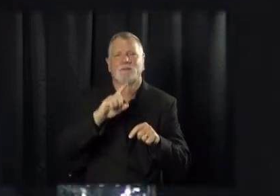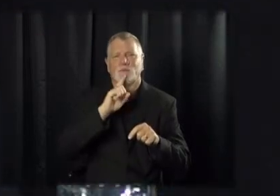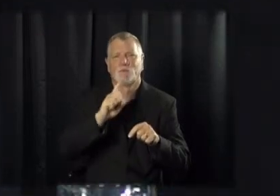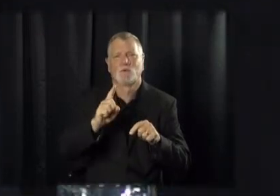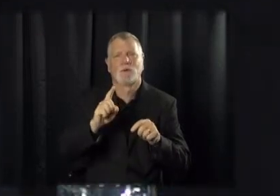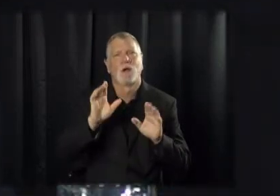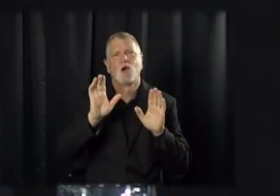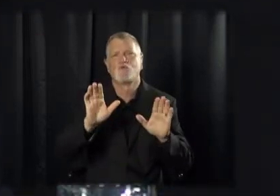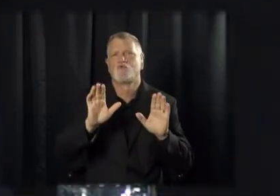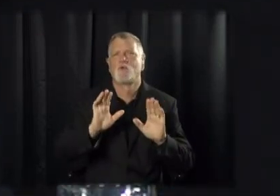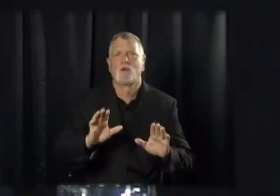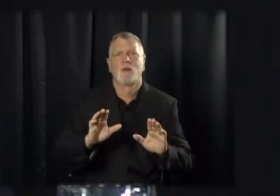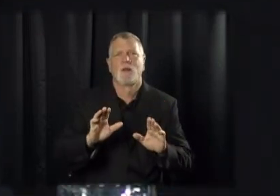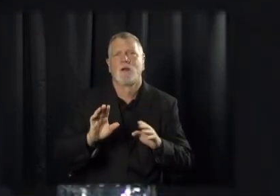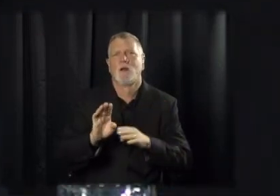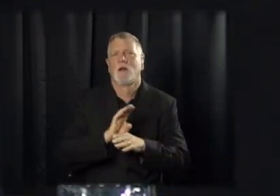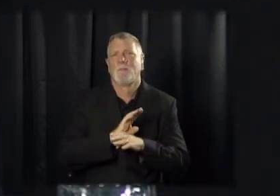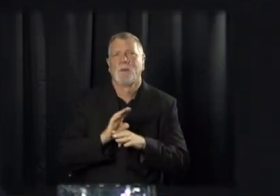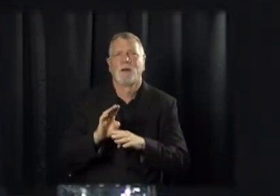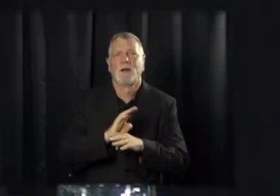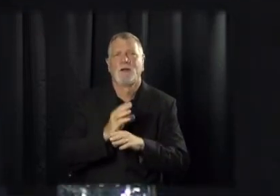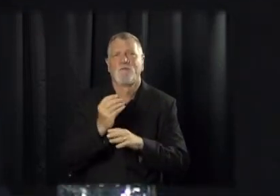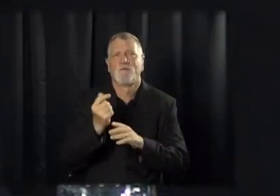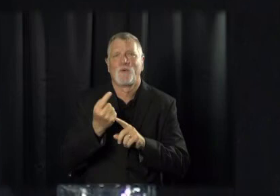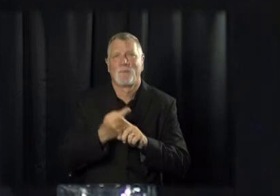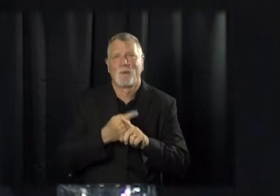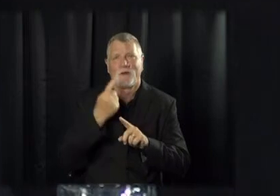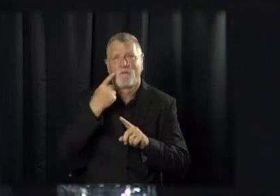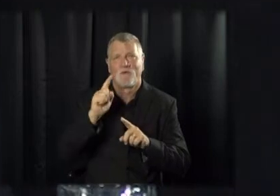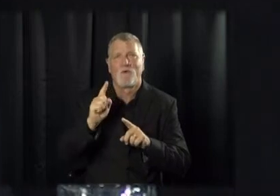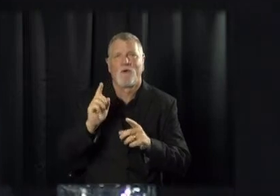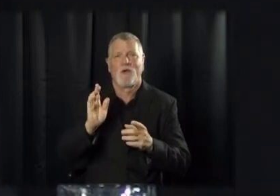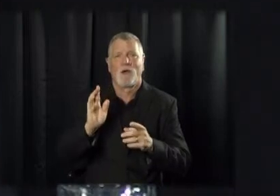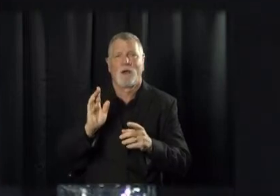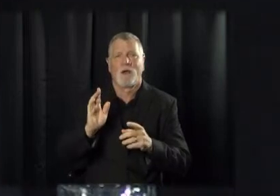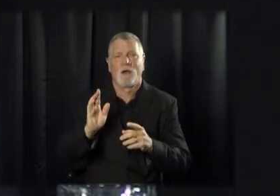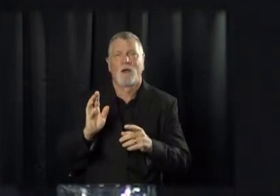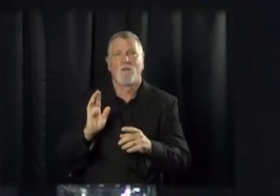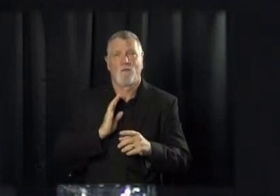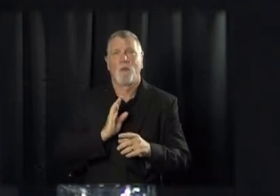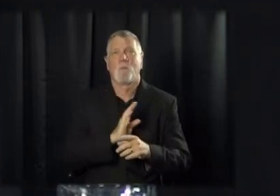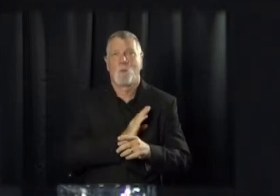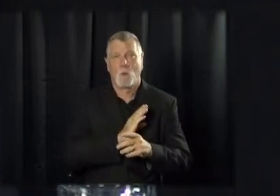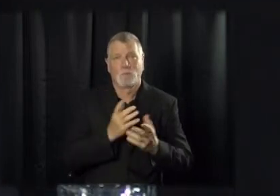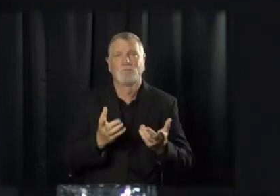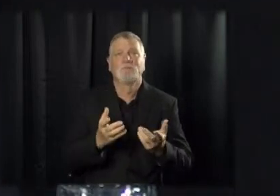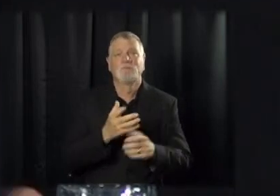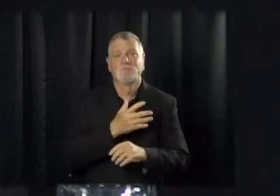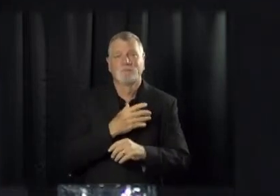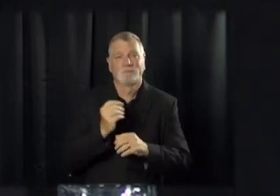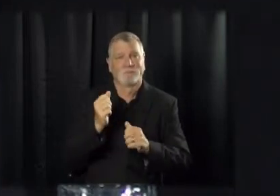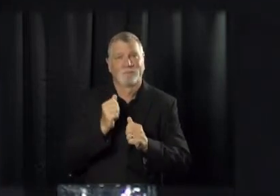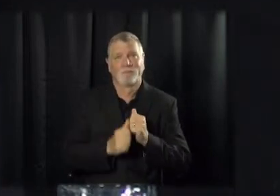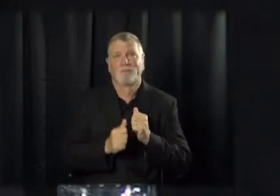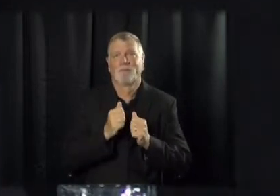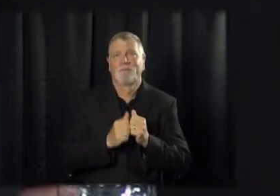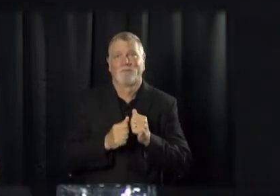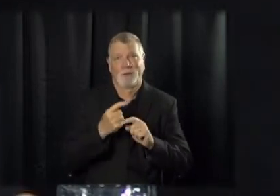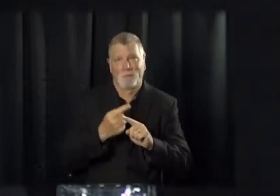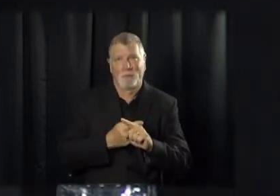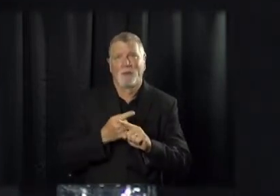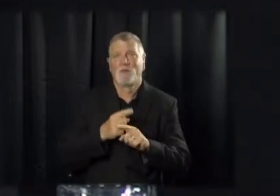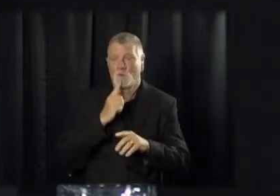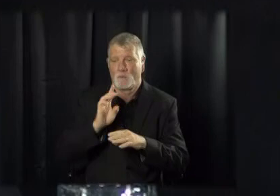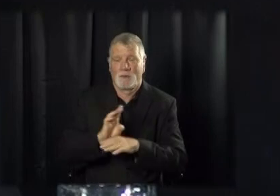an extraordinarily busy few months for the Oversight Board. Every month